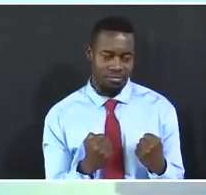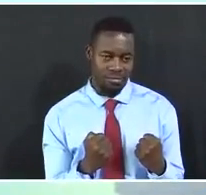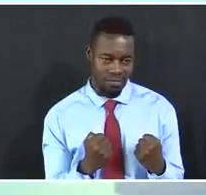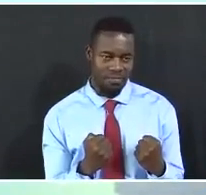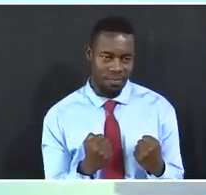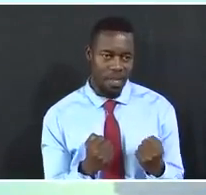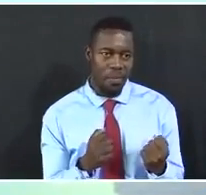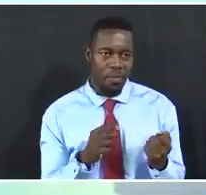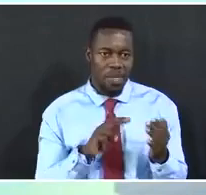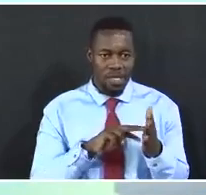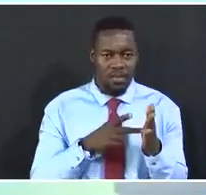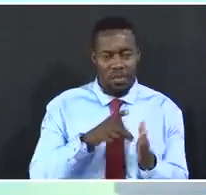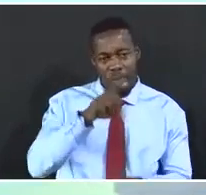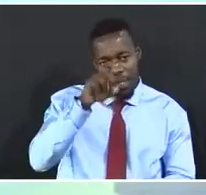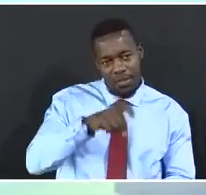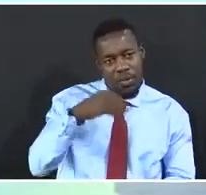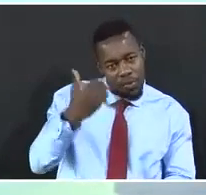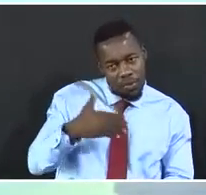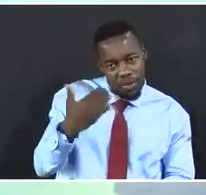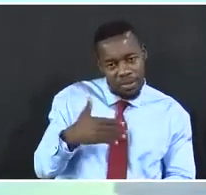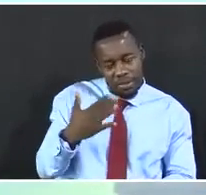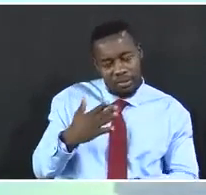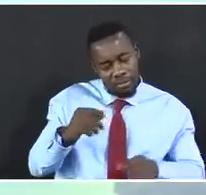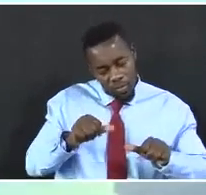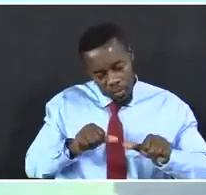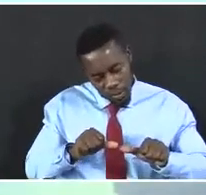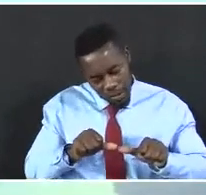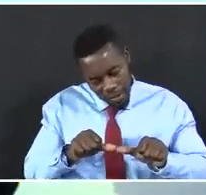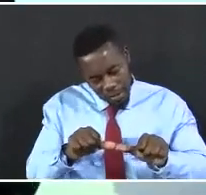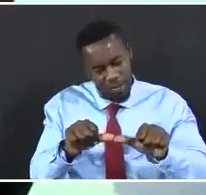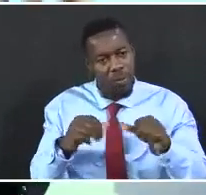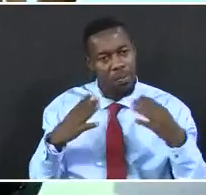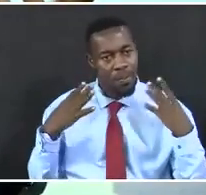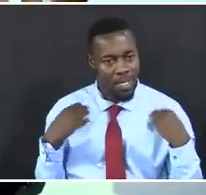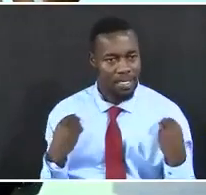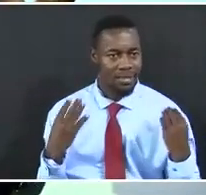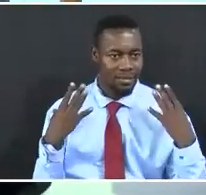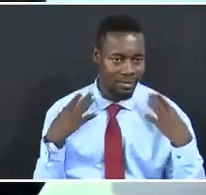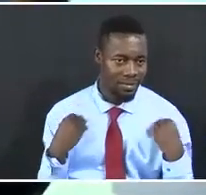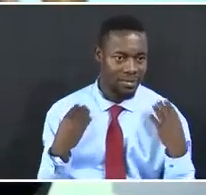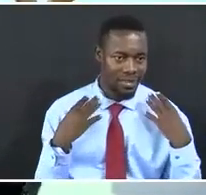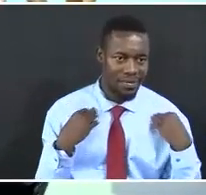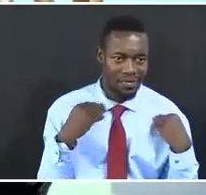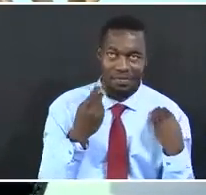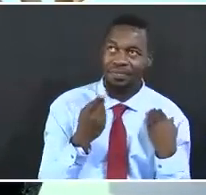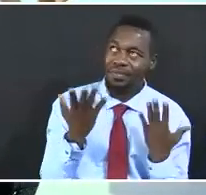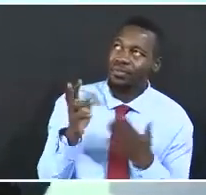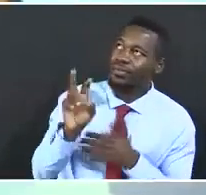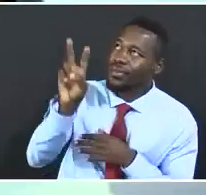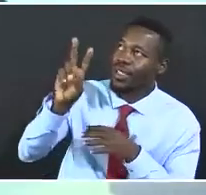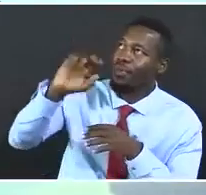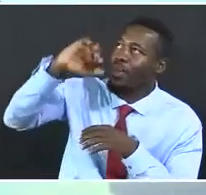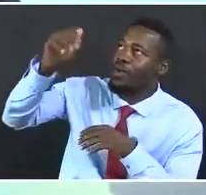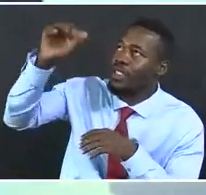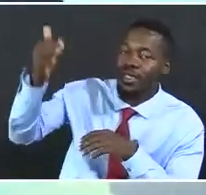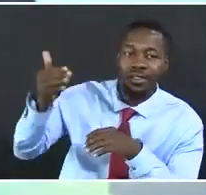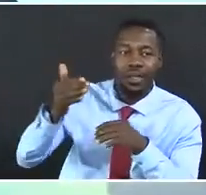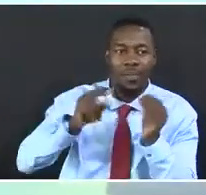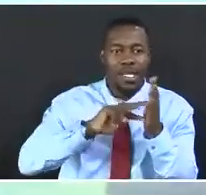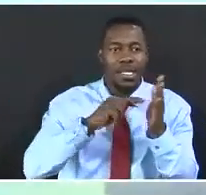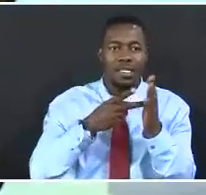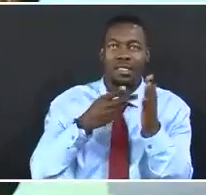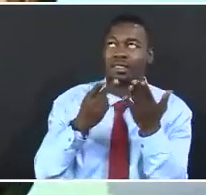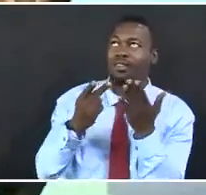into the hill of the Lord. It needs practice. It needs effort. You have to work for it. It's not something that can